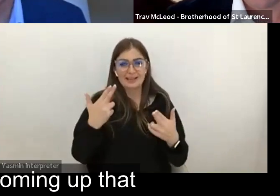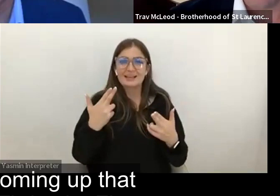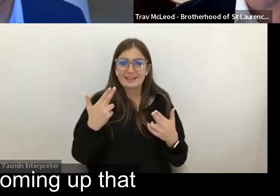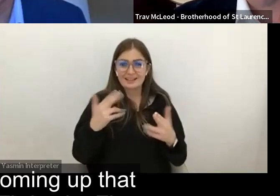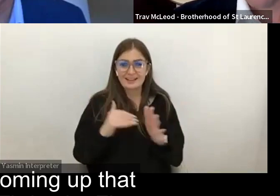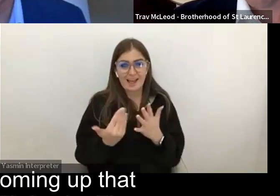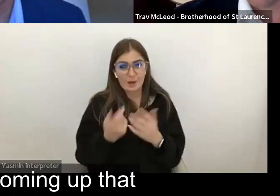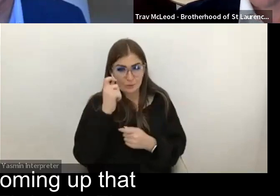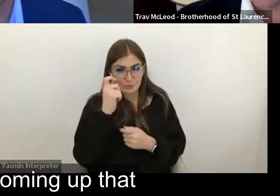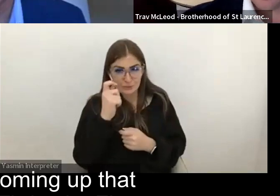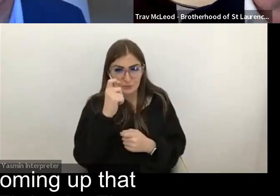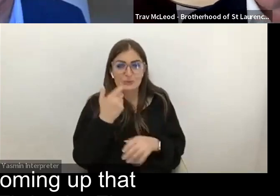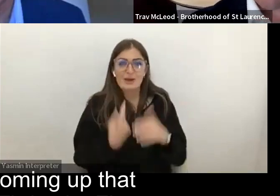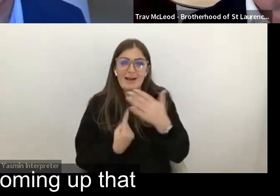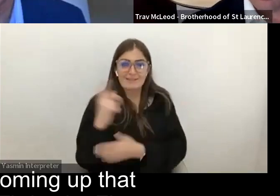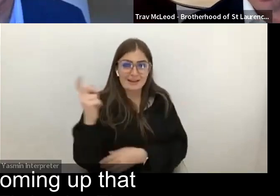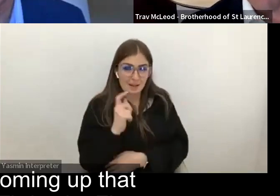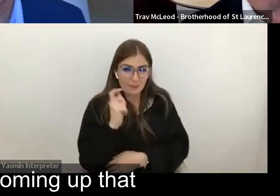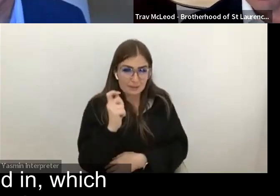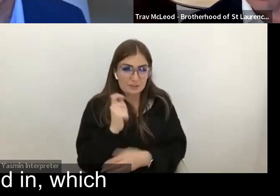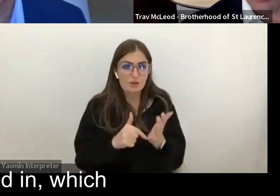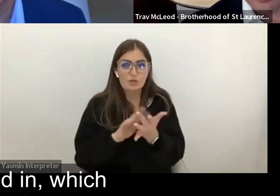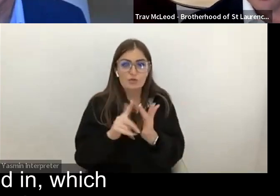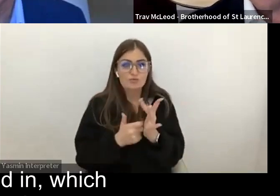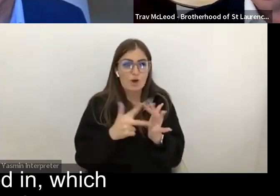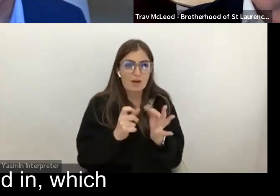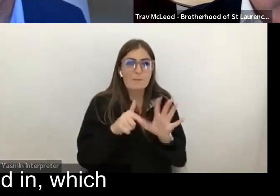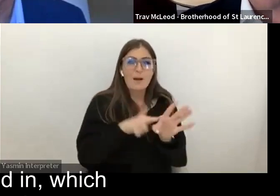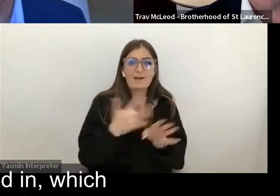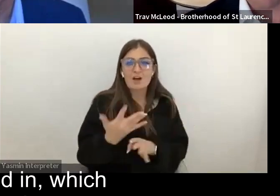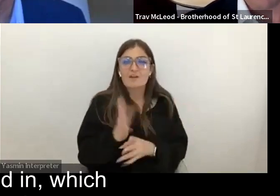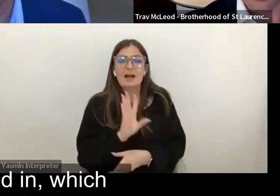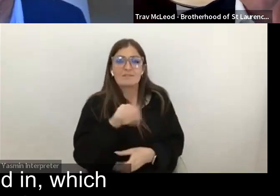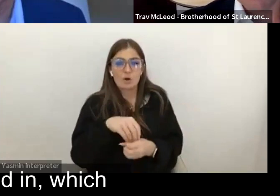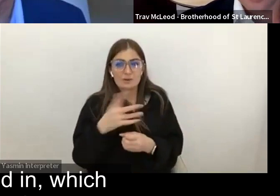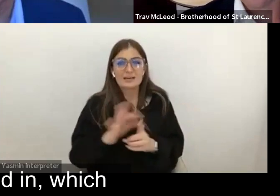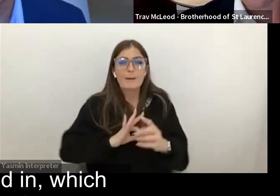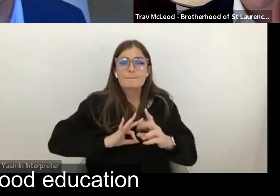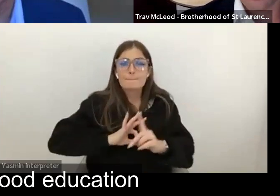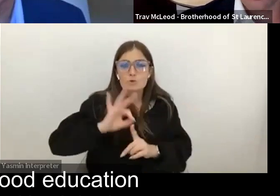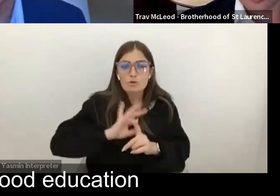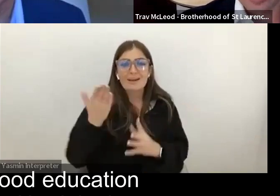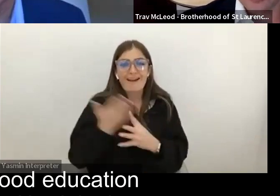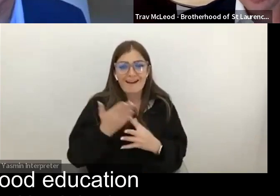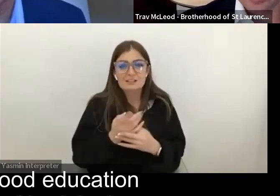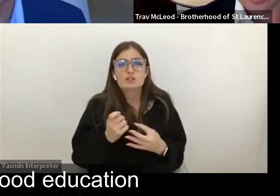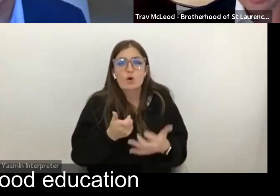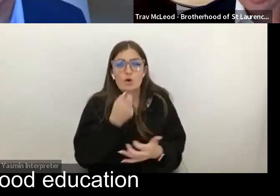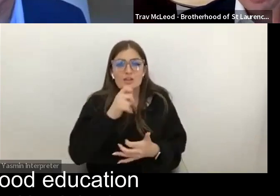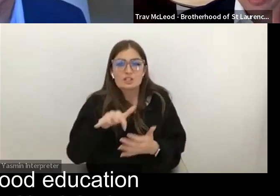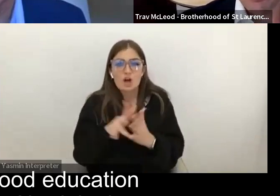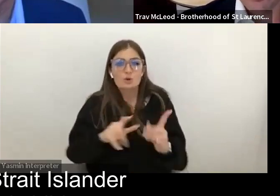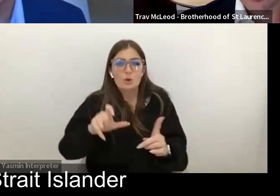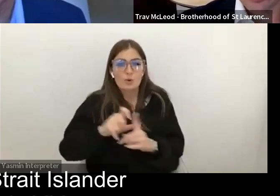an event coming up that Snake and Thrive by 5 are involved in, which is about improving access to early childhood education and